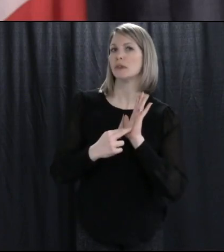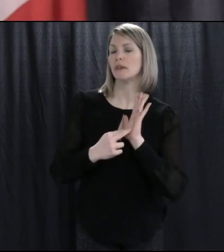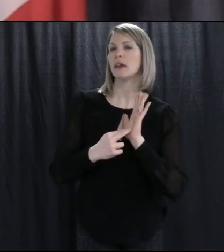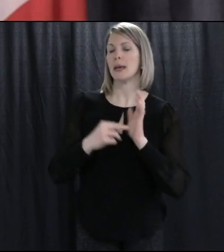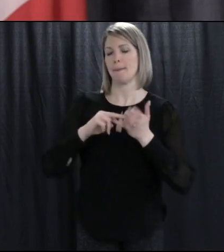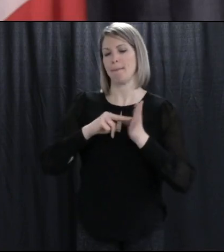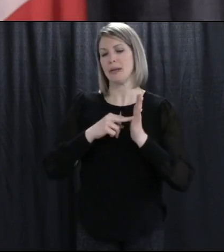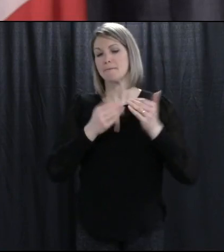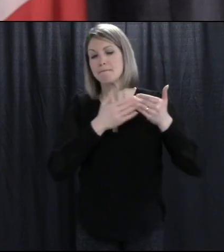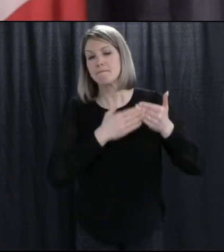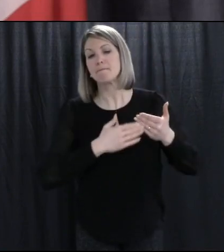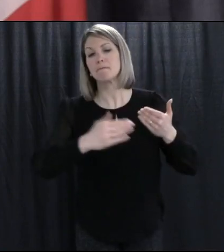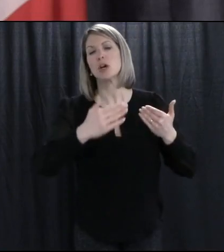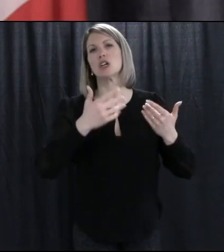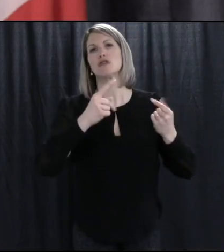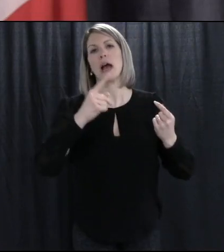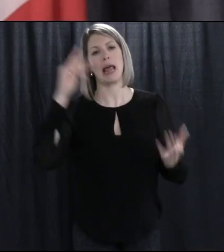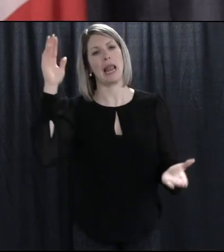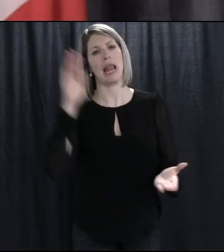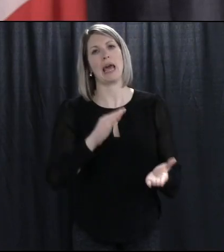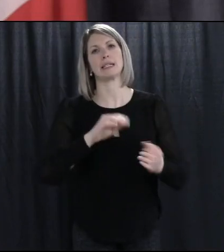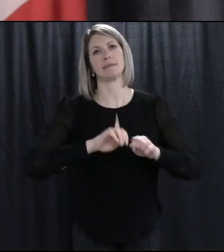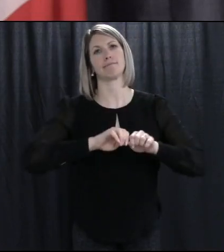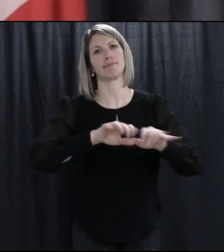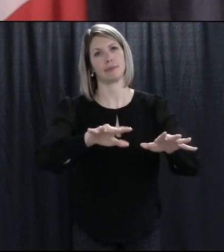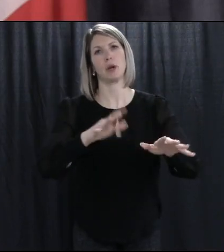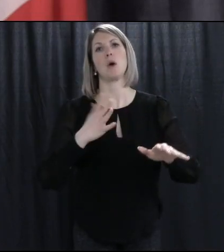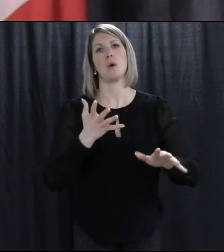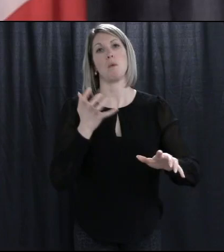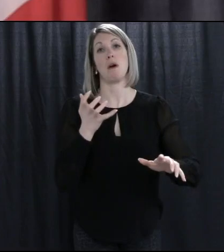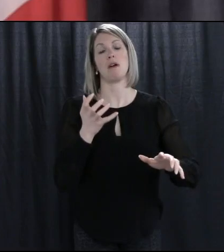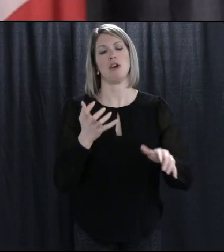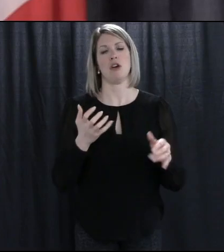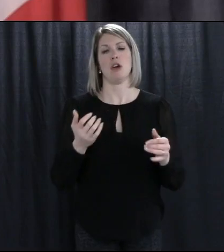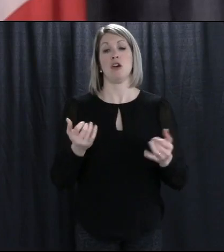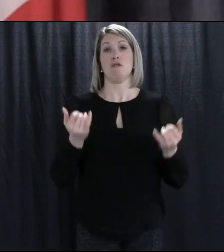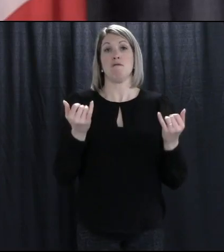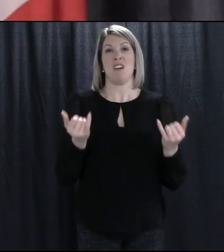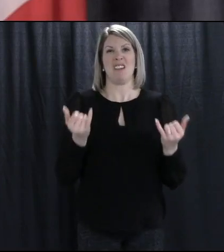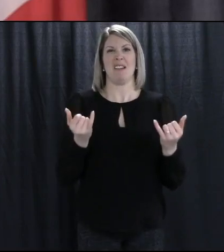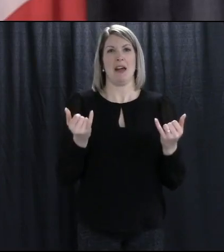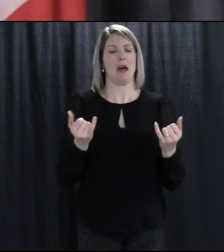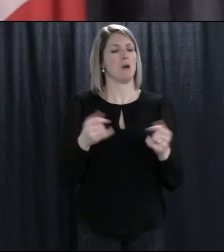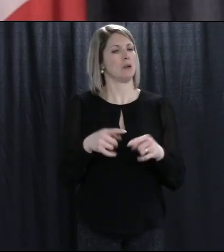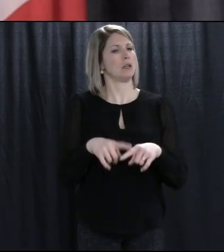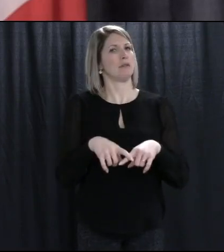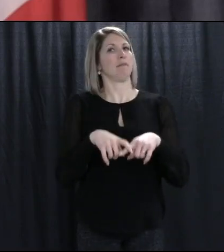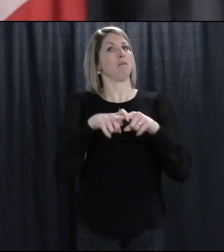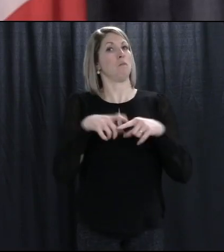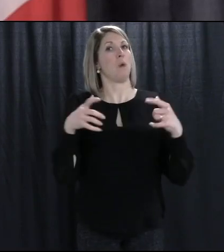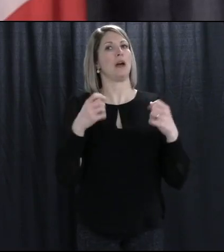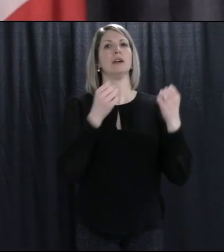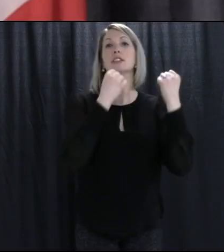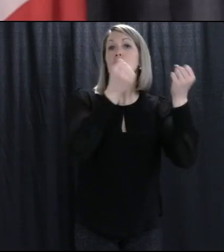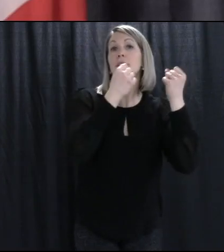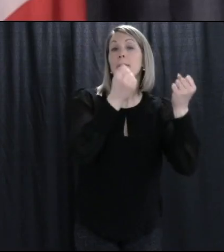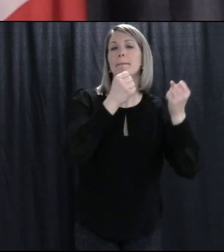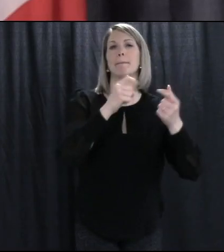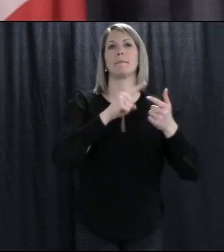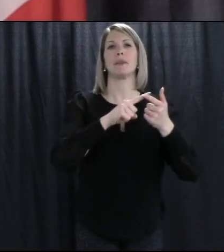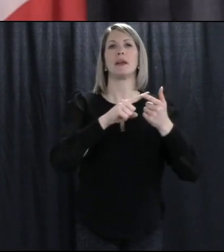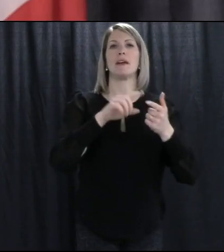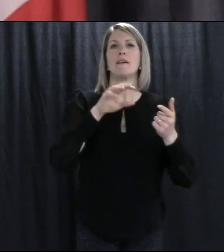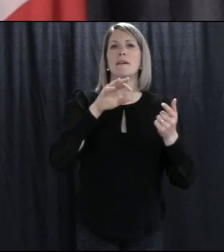COVID-19. Effective immediately, the following types of businesses must close: gyms, fitness